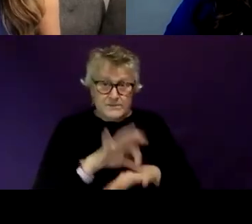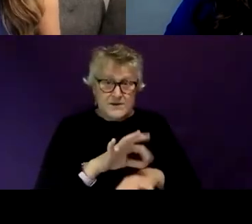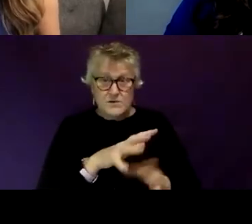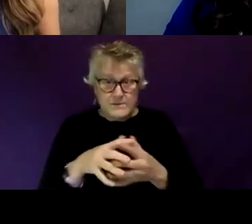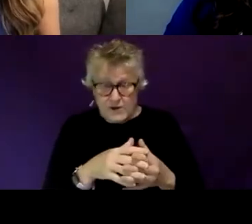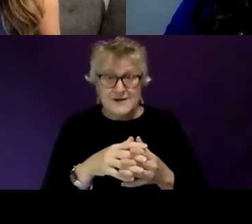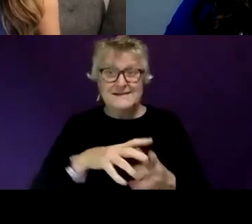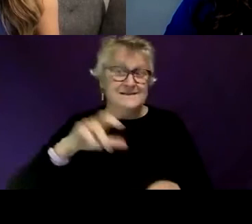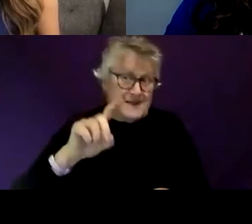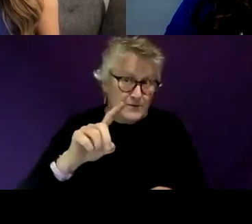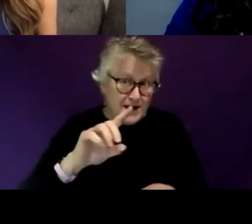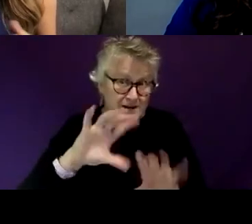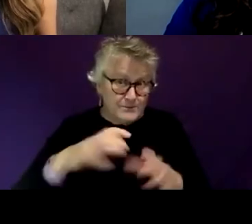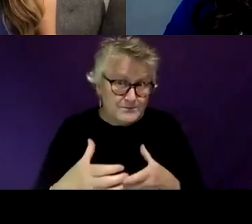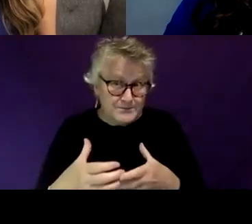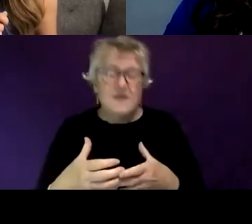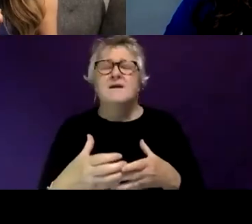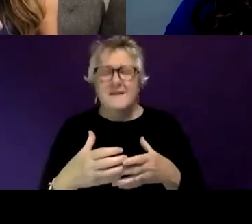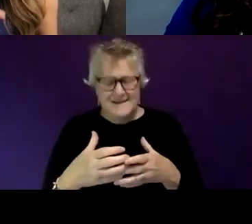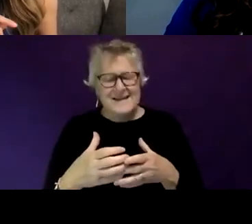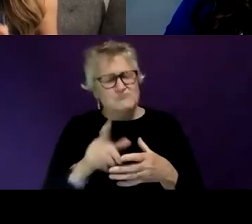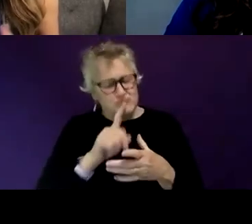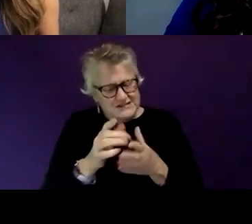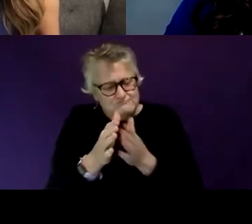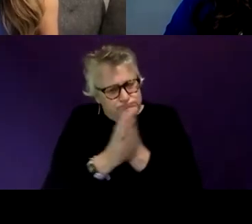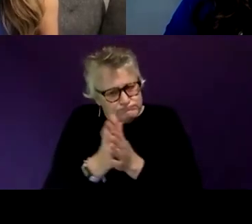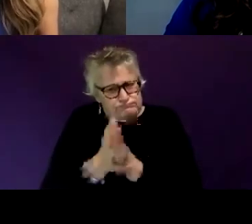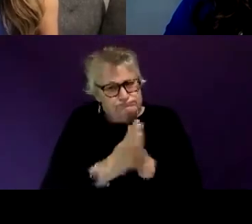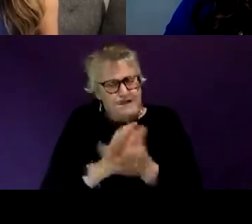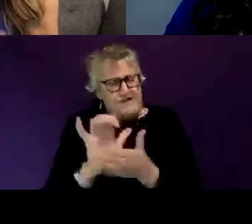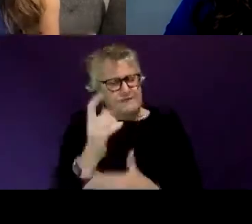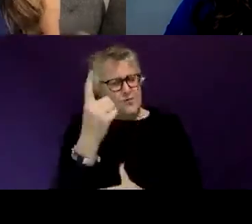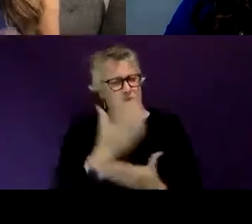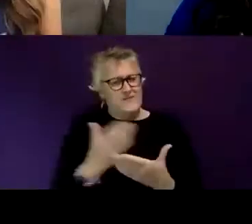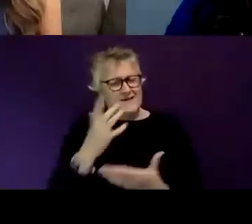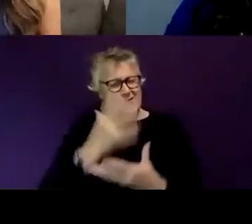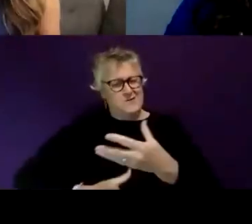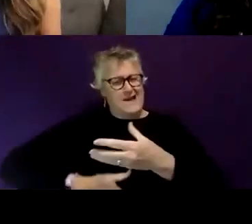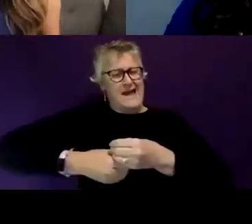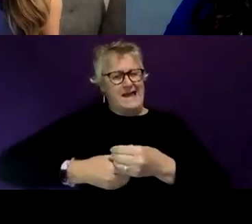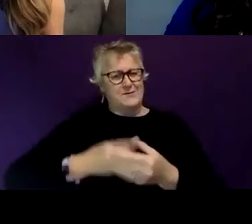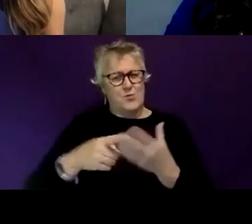continue to do that. So that would be my one thing that I would add to what was already said.